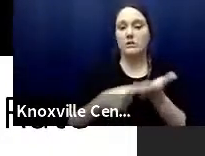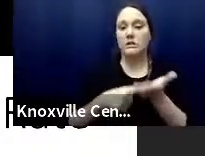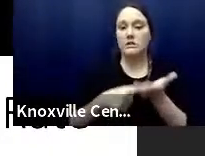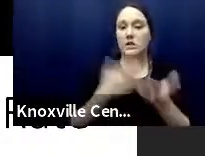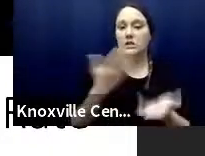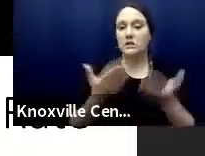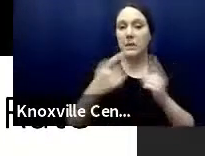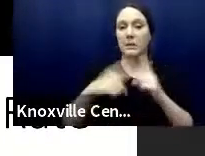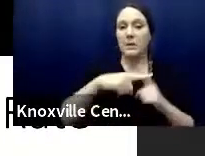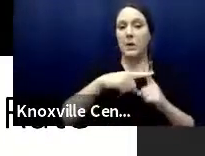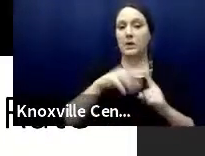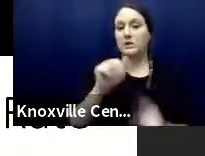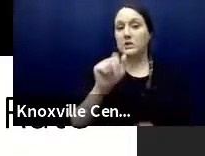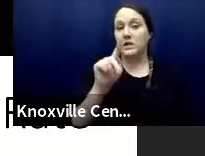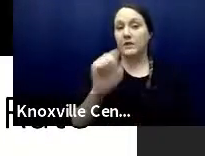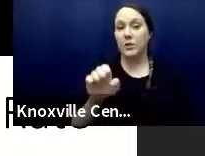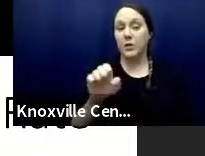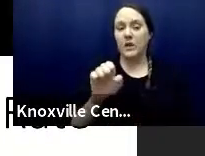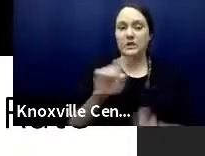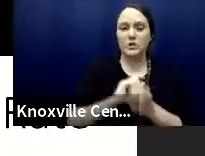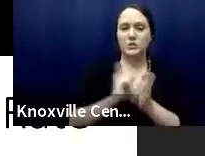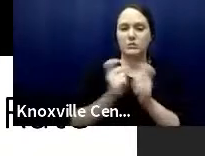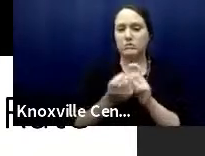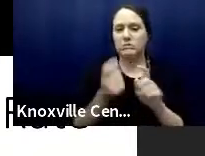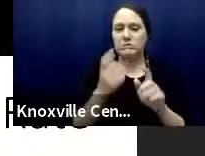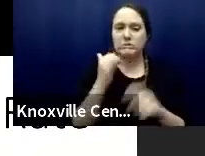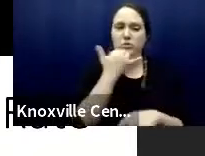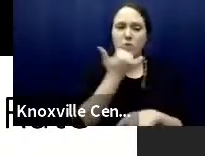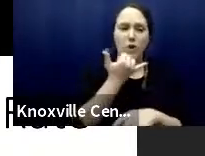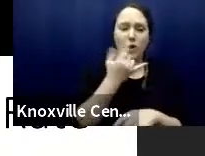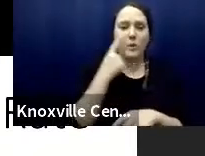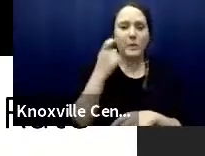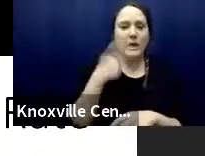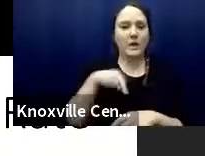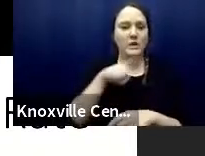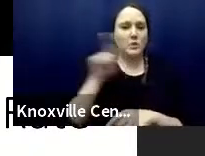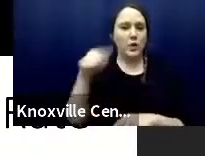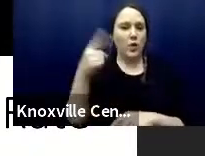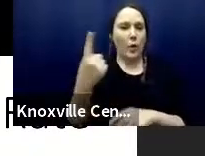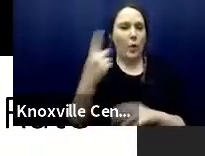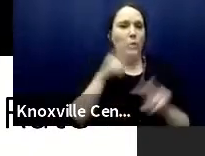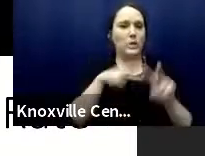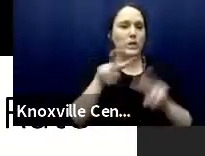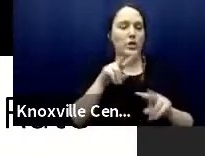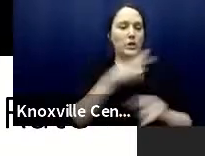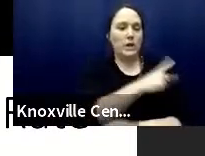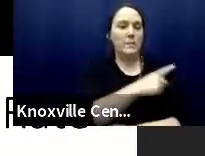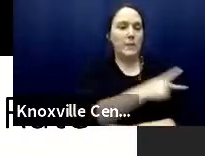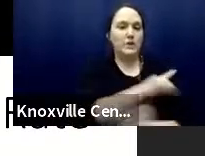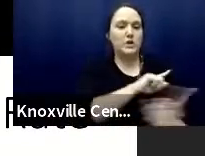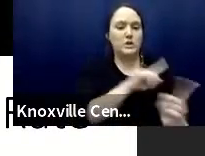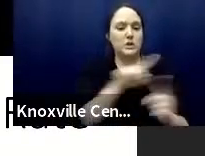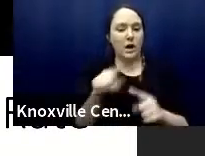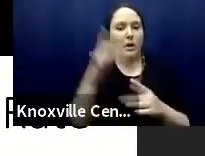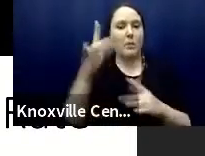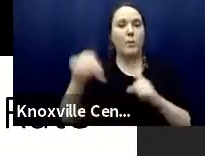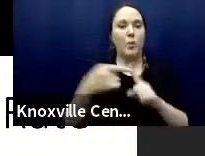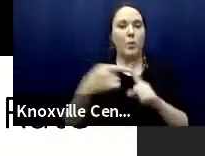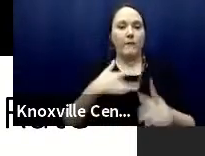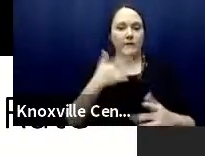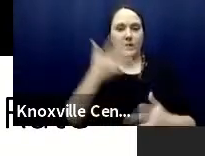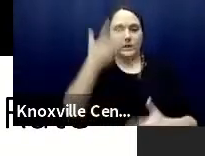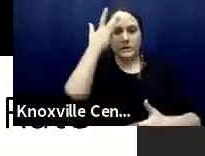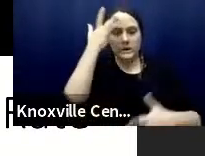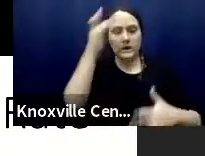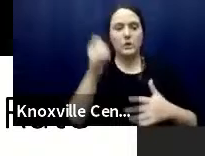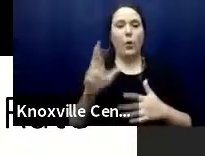the positivity rate is skewed because we're only looking at patients who come in with either symptoms or close